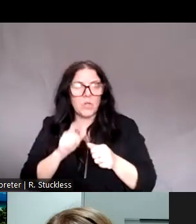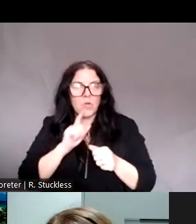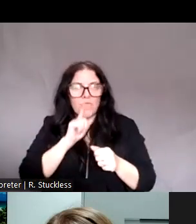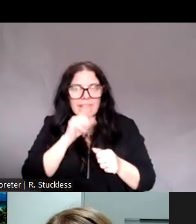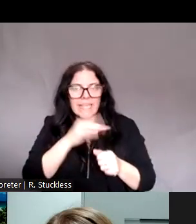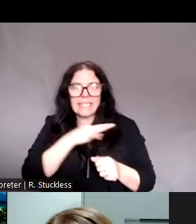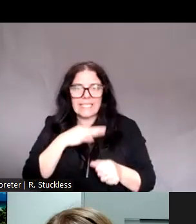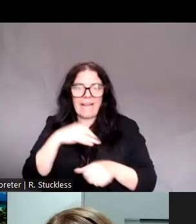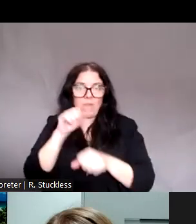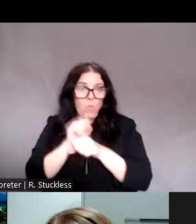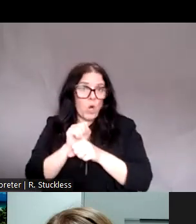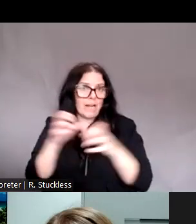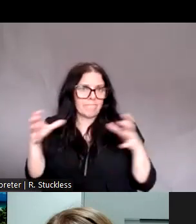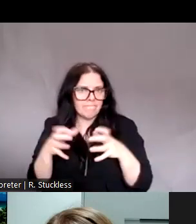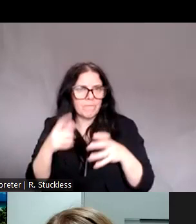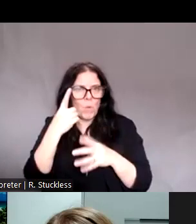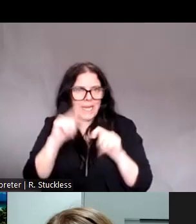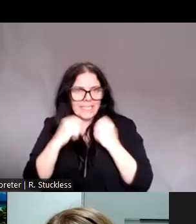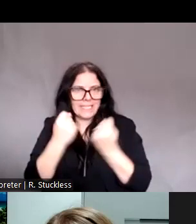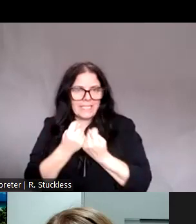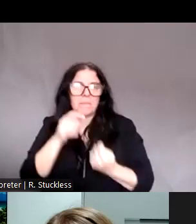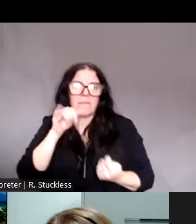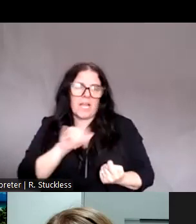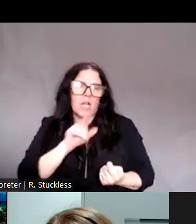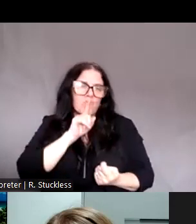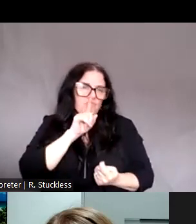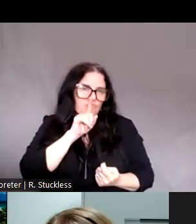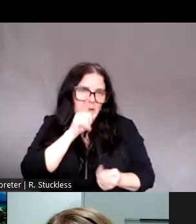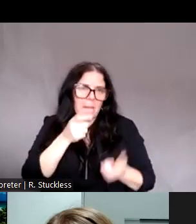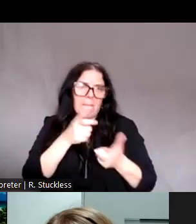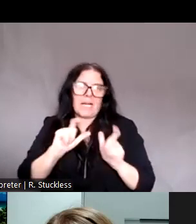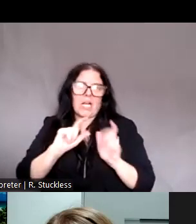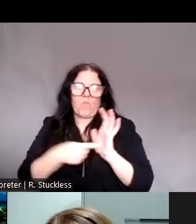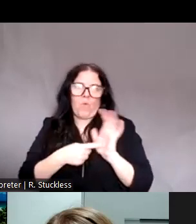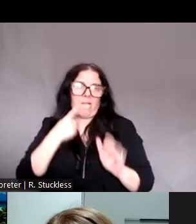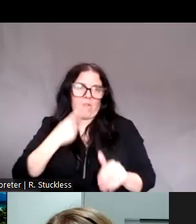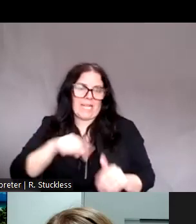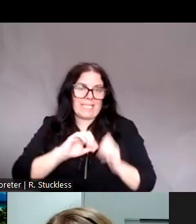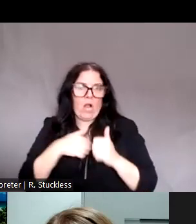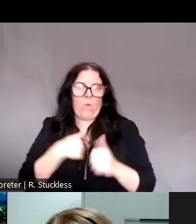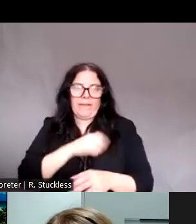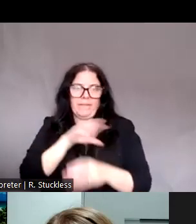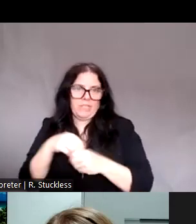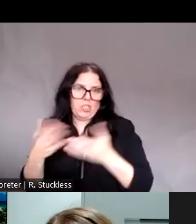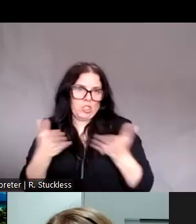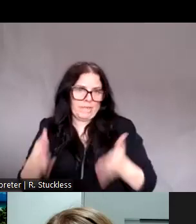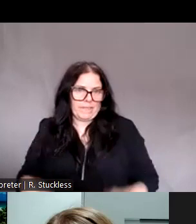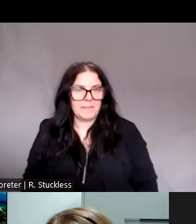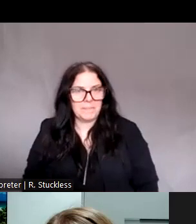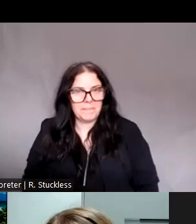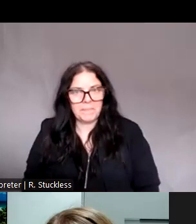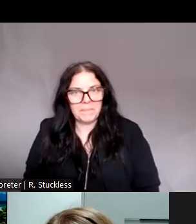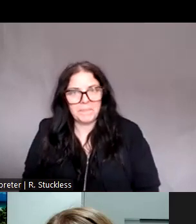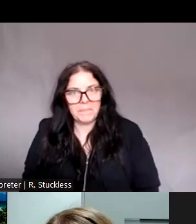staff work as one team, has played a huge role in how we integrate services.